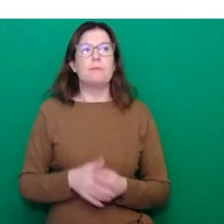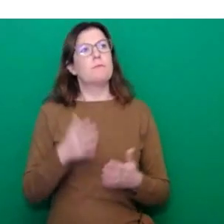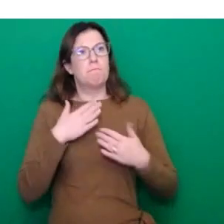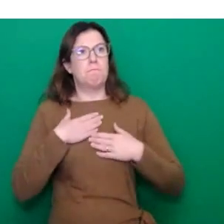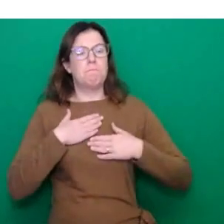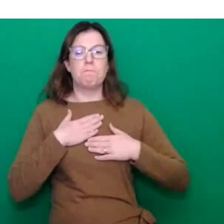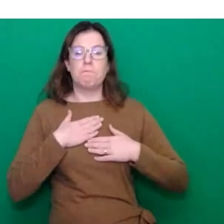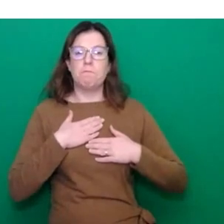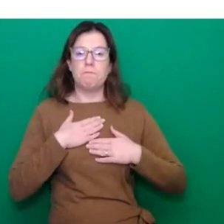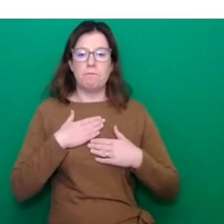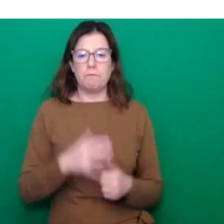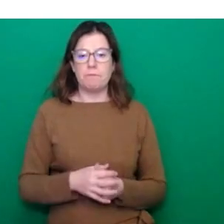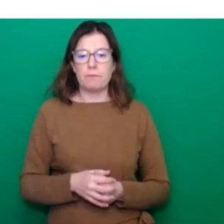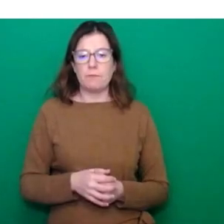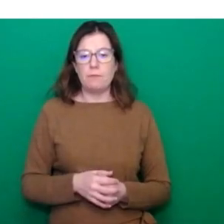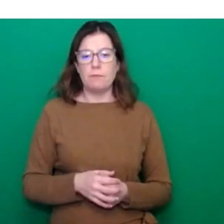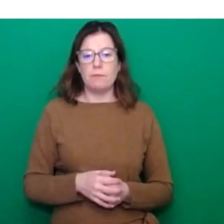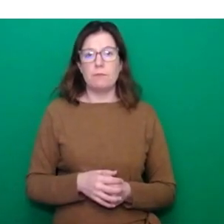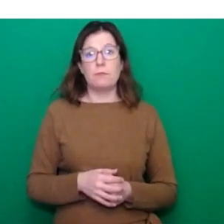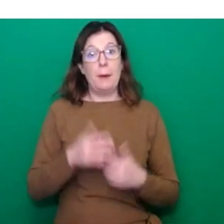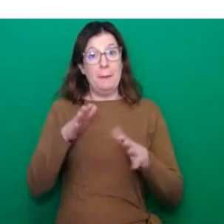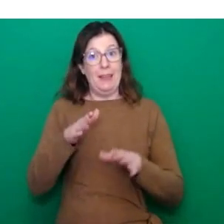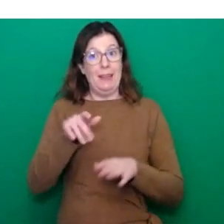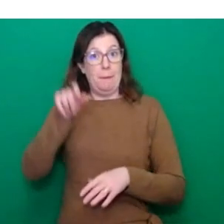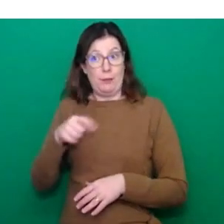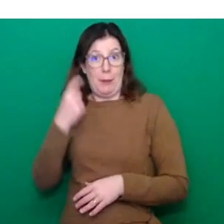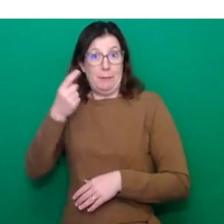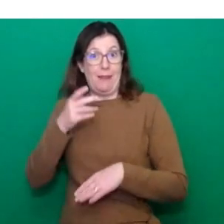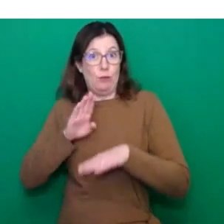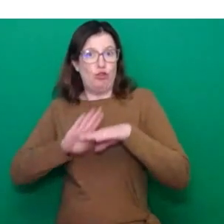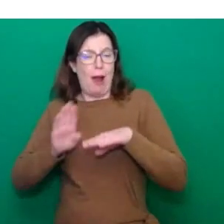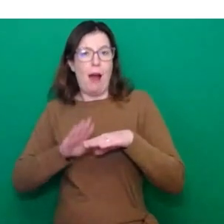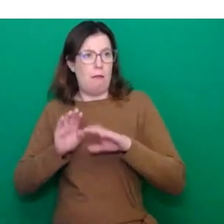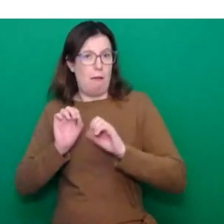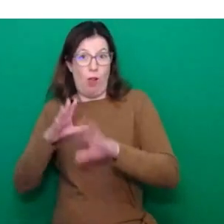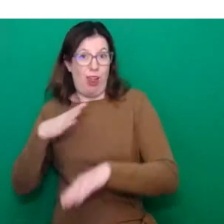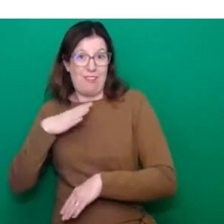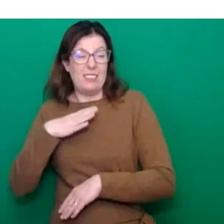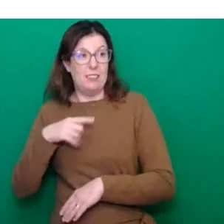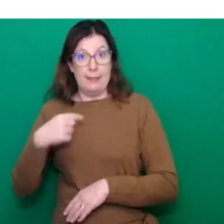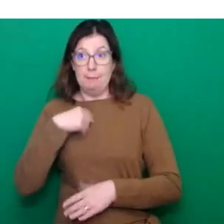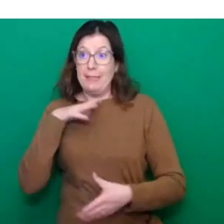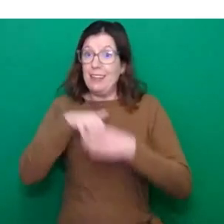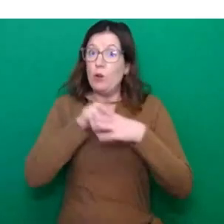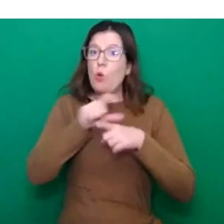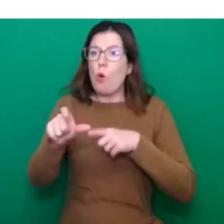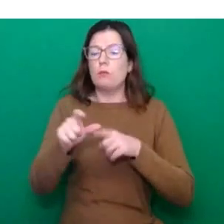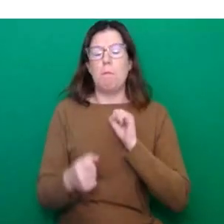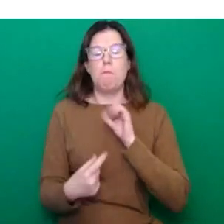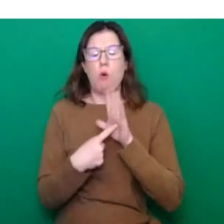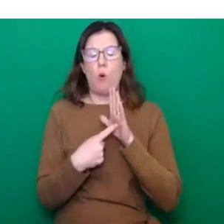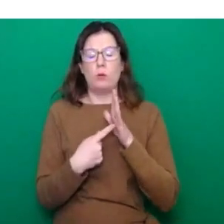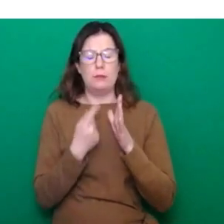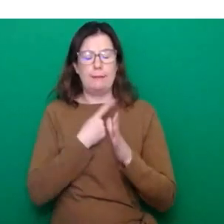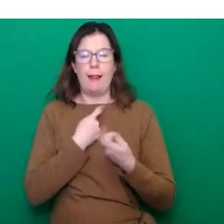one of the previous trainees said, that being organised is definitely key. because like I said